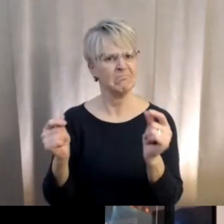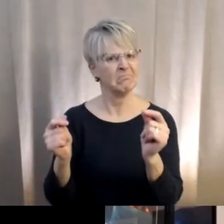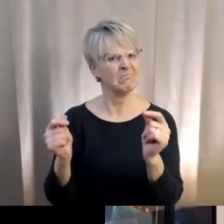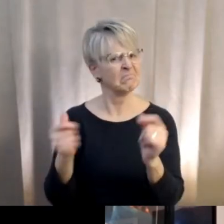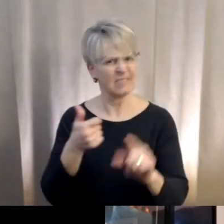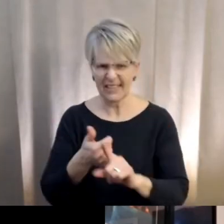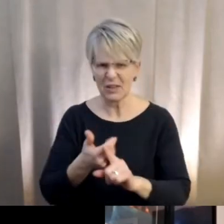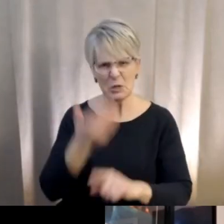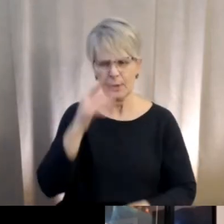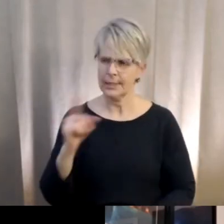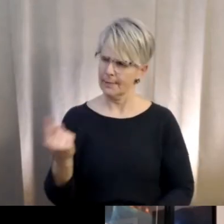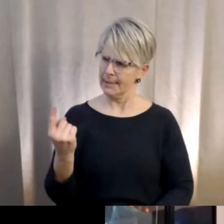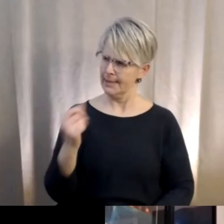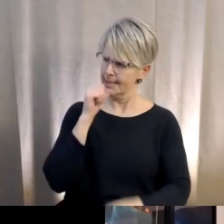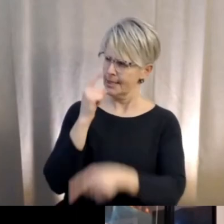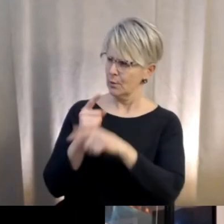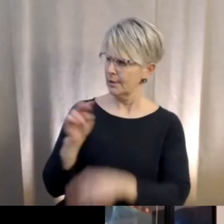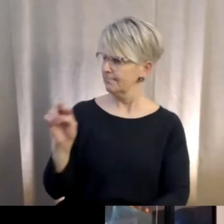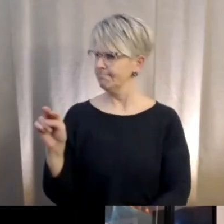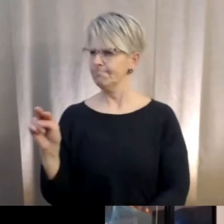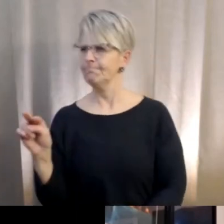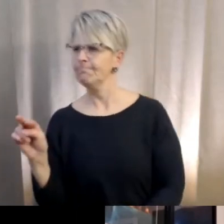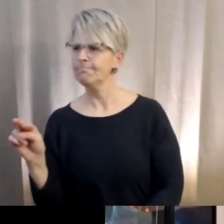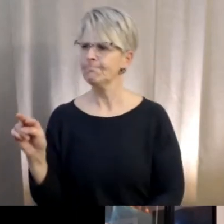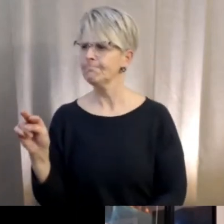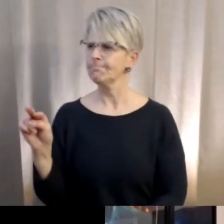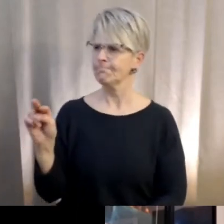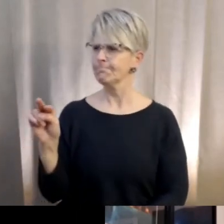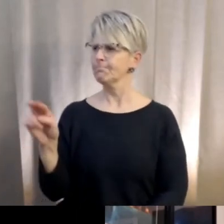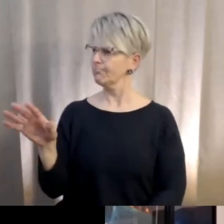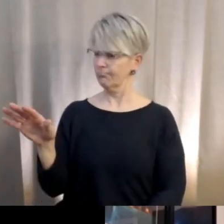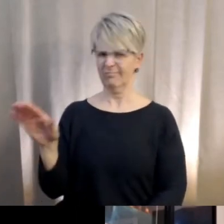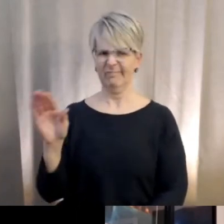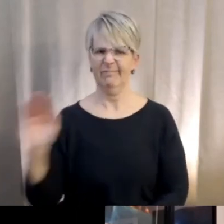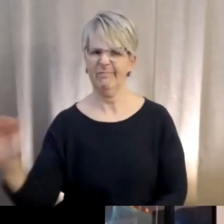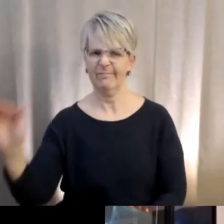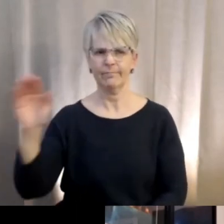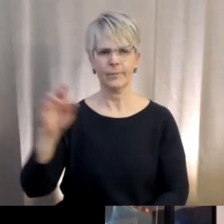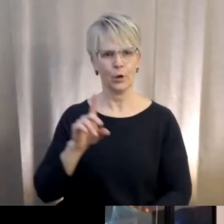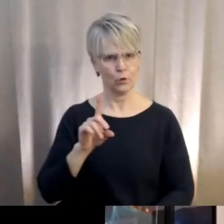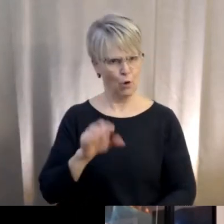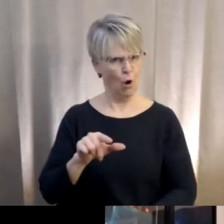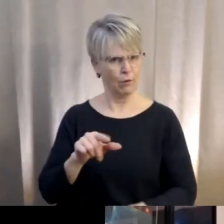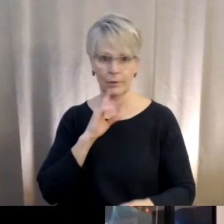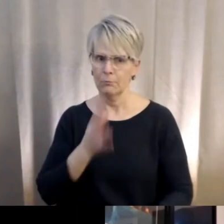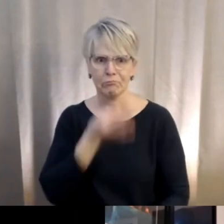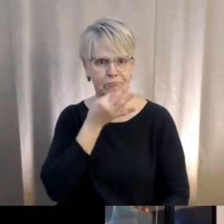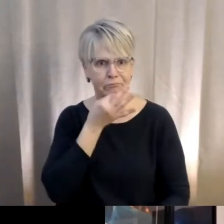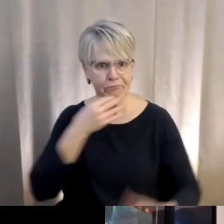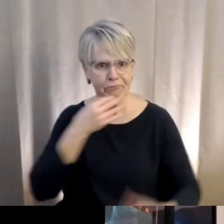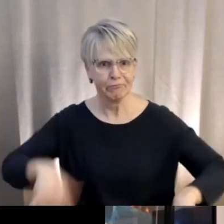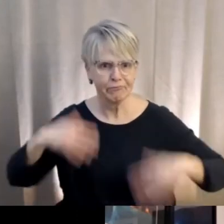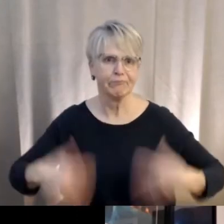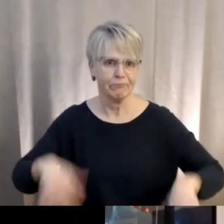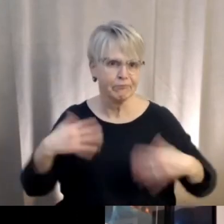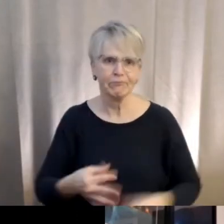was off with the person and that they needed to like know. And I mean, it's remarkable. And